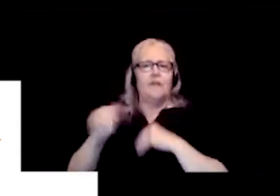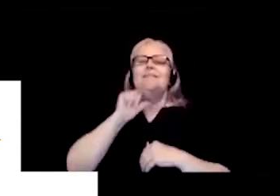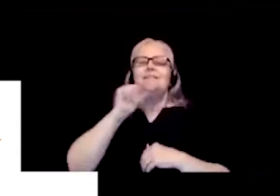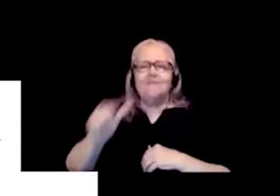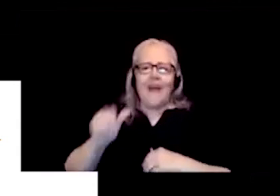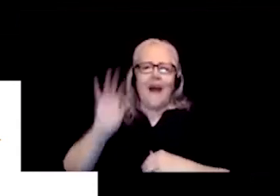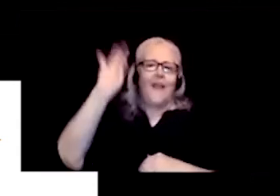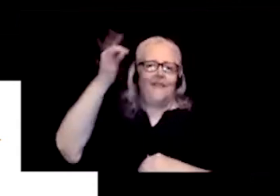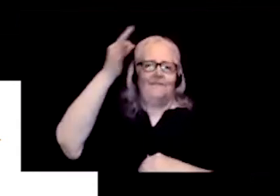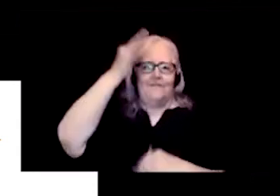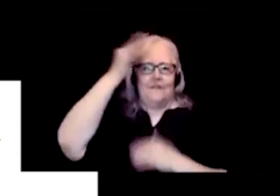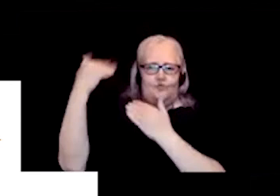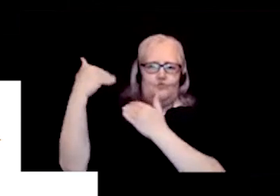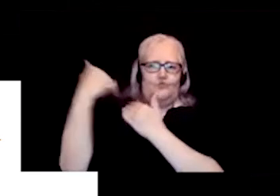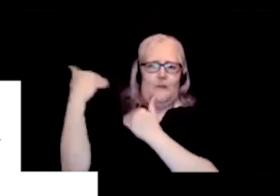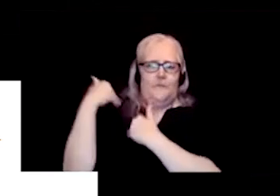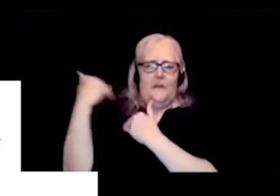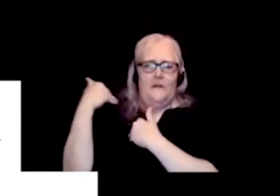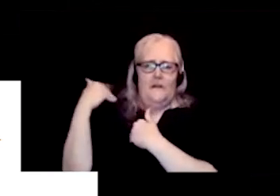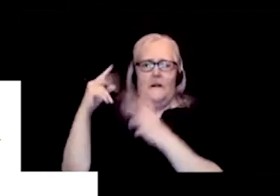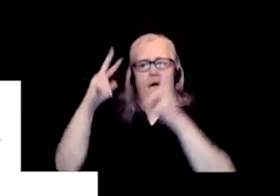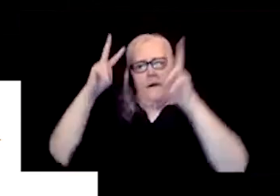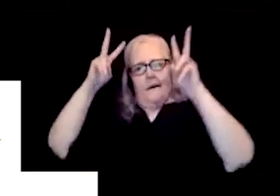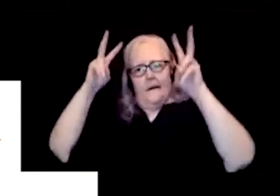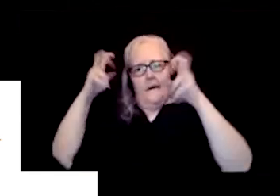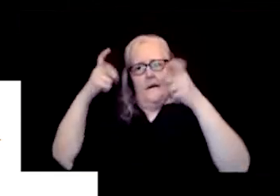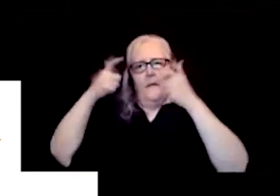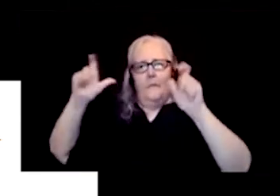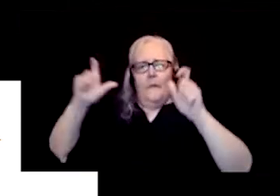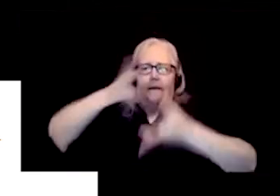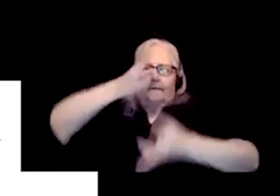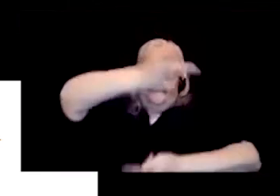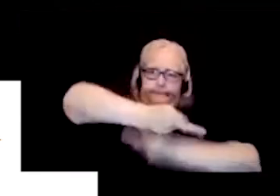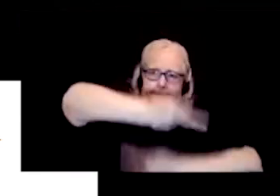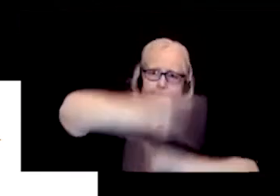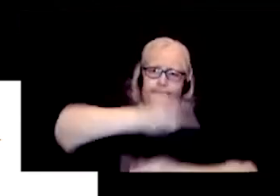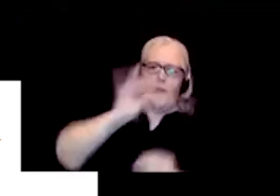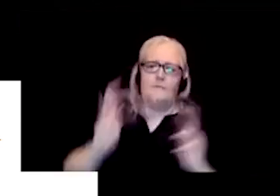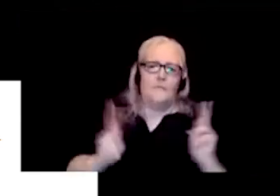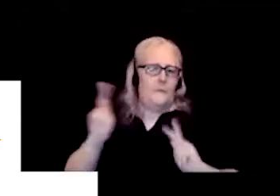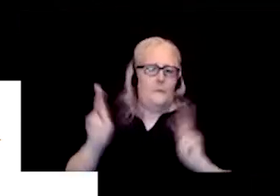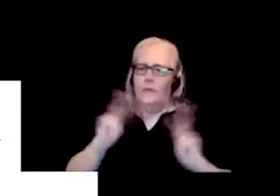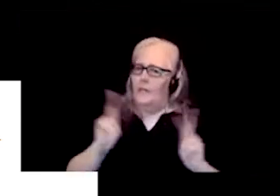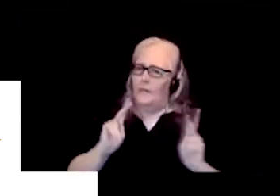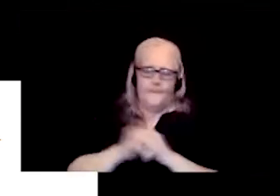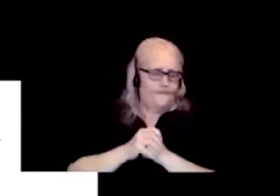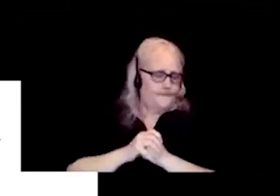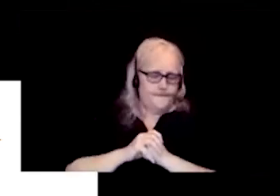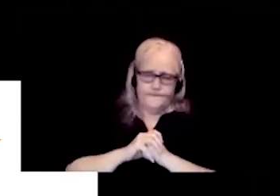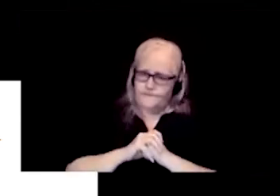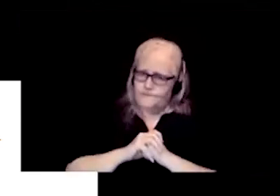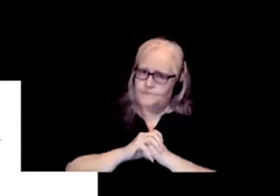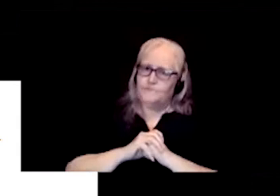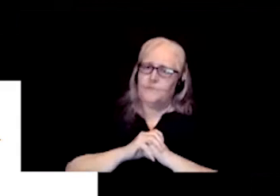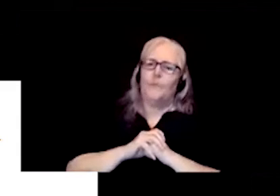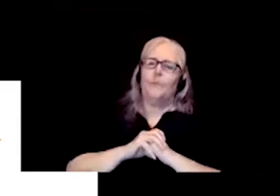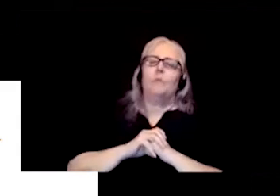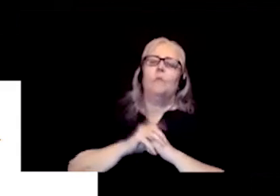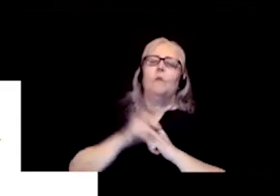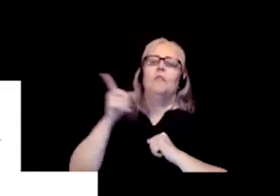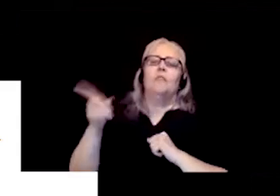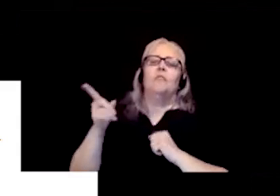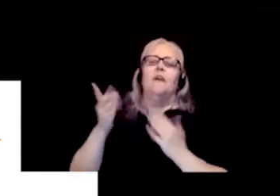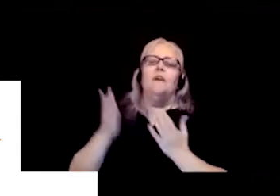duty to become the great almoner of the people. They made basically a confederalism argument, that